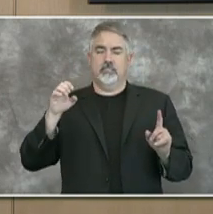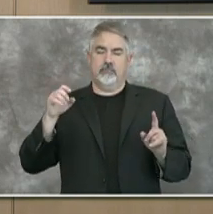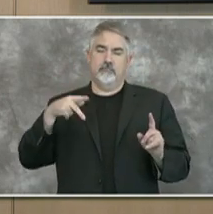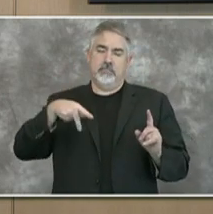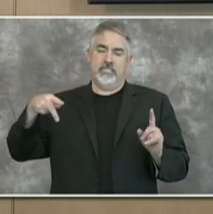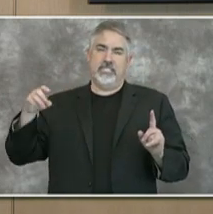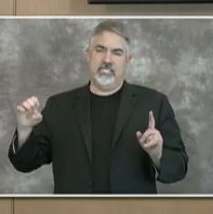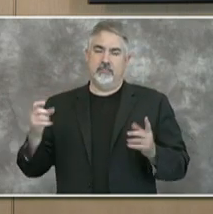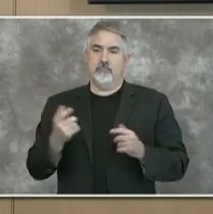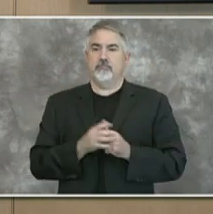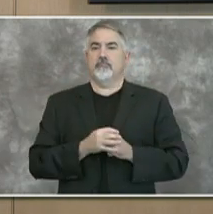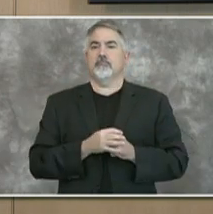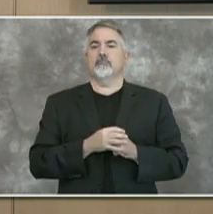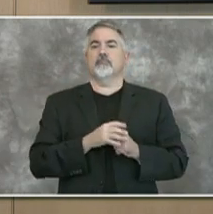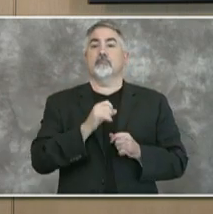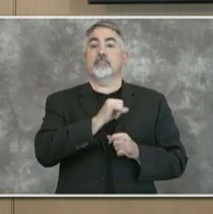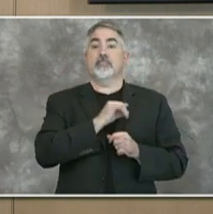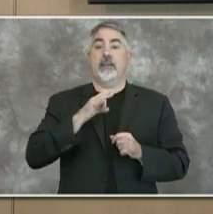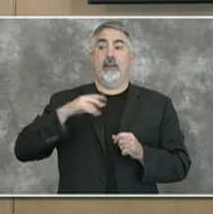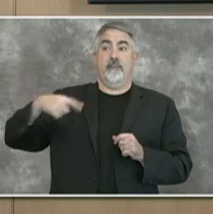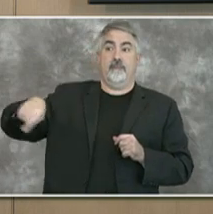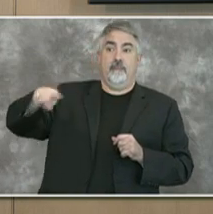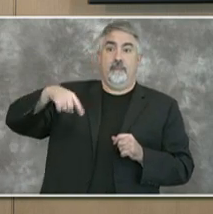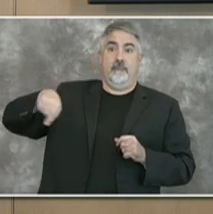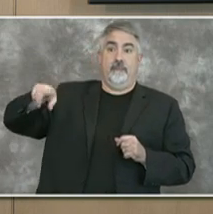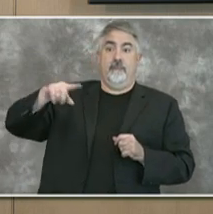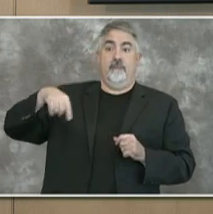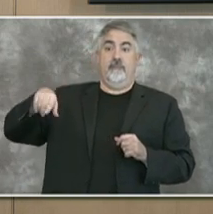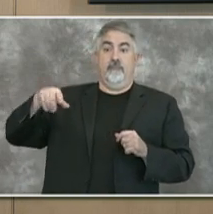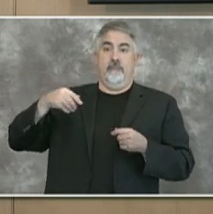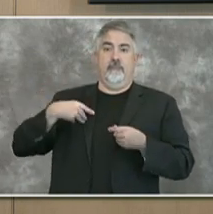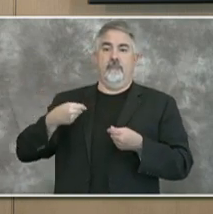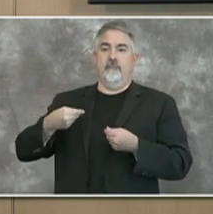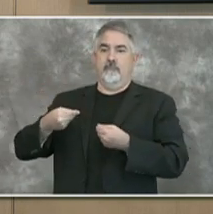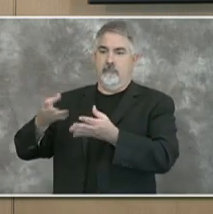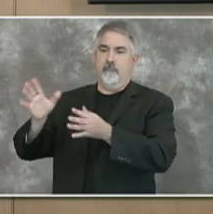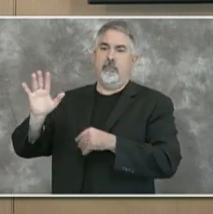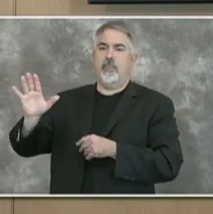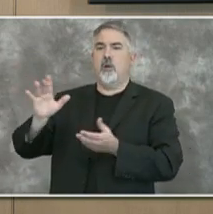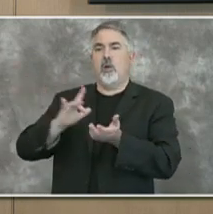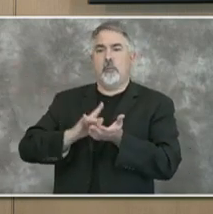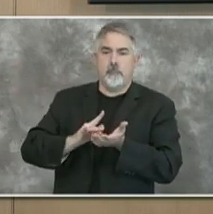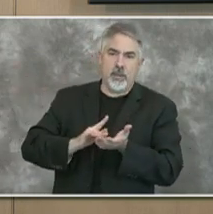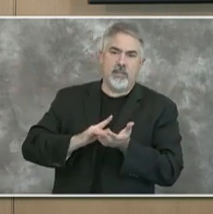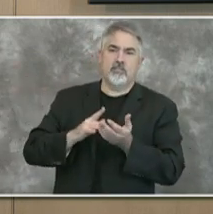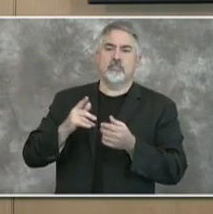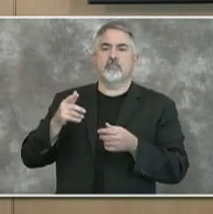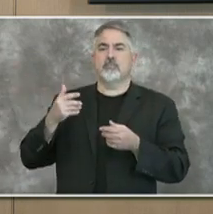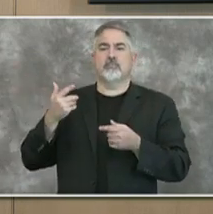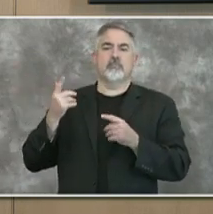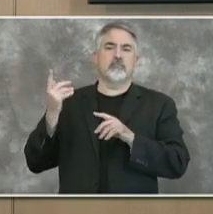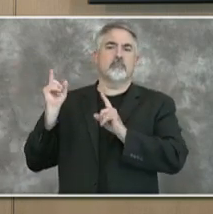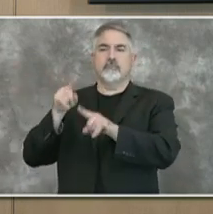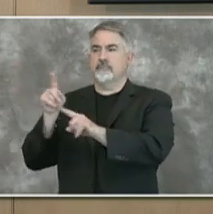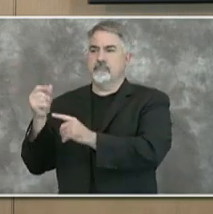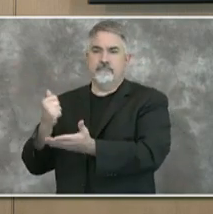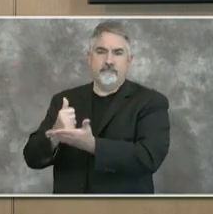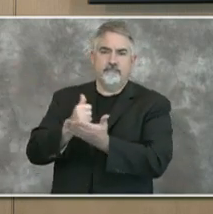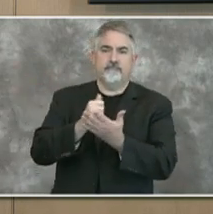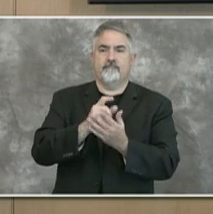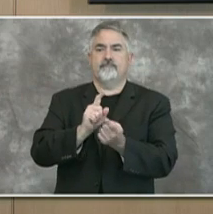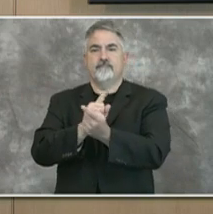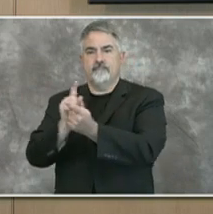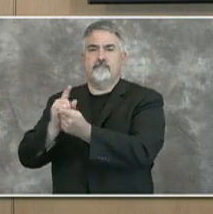the staff every day in pushing out our reserve medical corps, working with our health system partners to figure out how we can best support